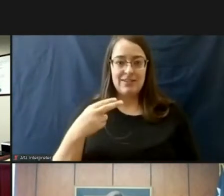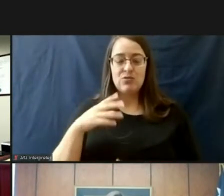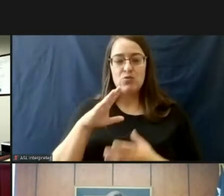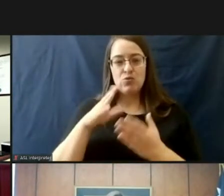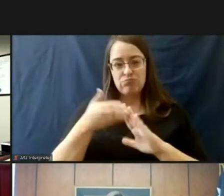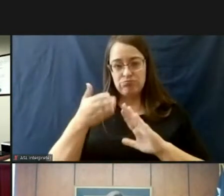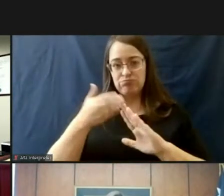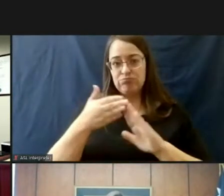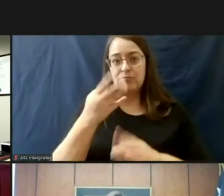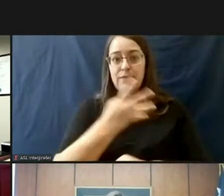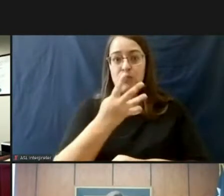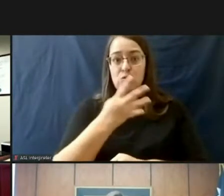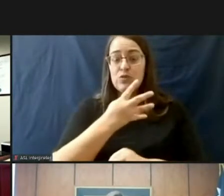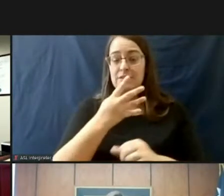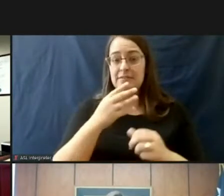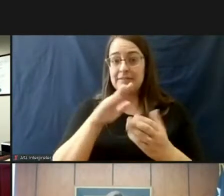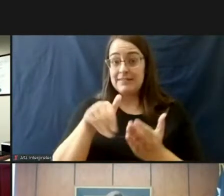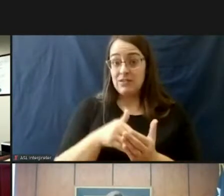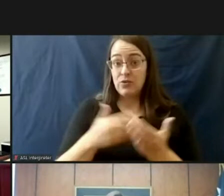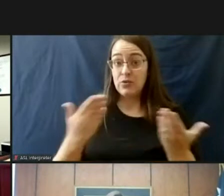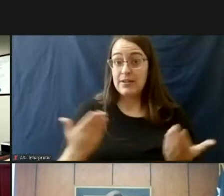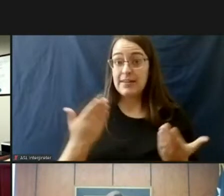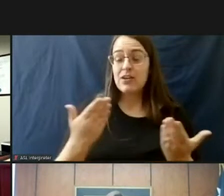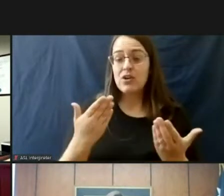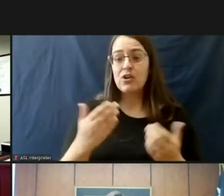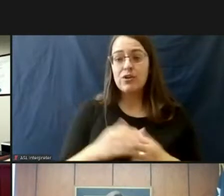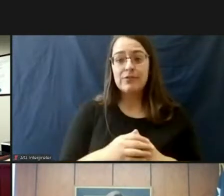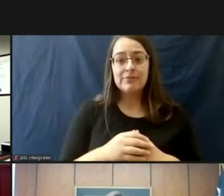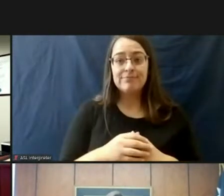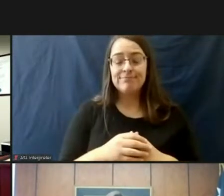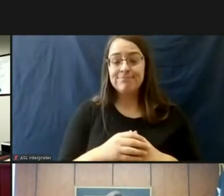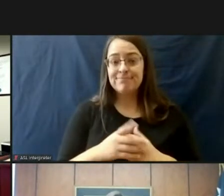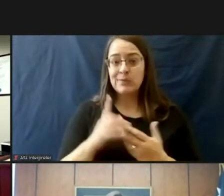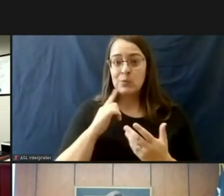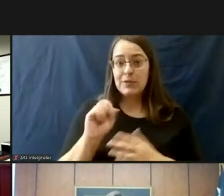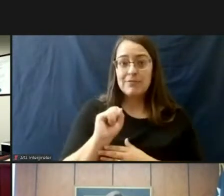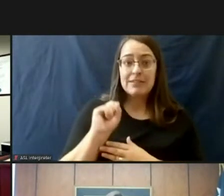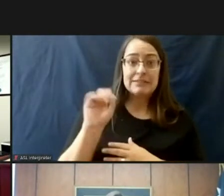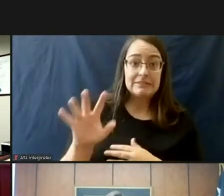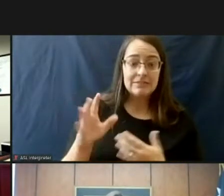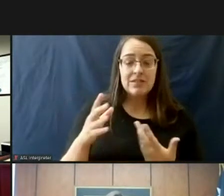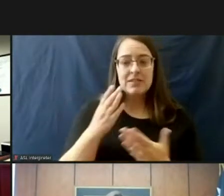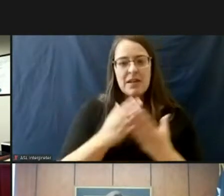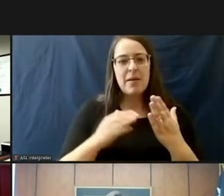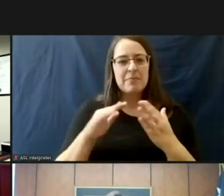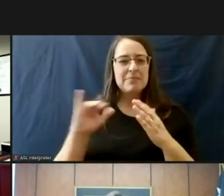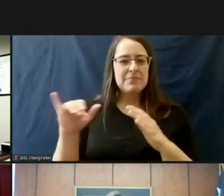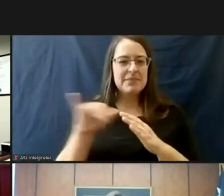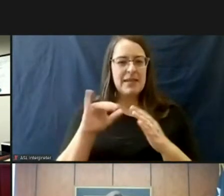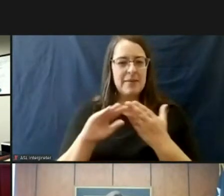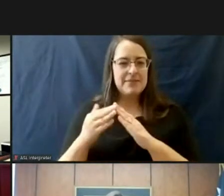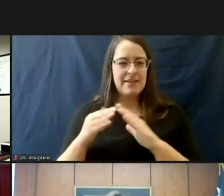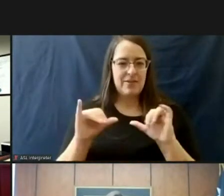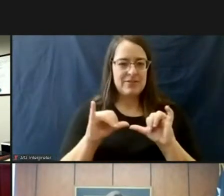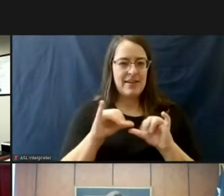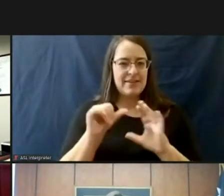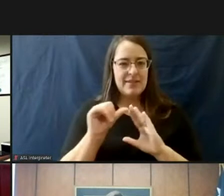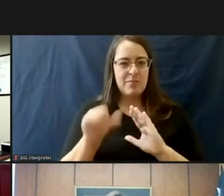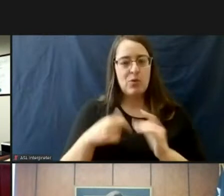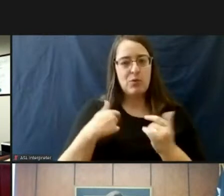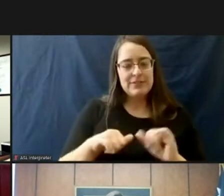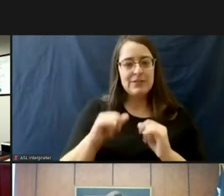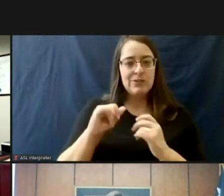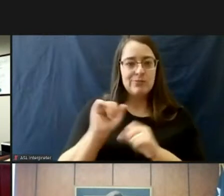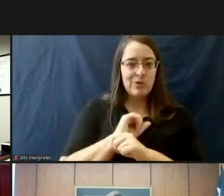number of cities across the state. Not a lot, but some that are similarly sized to Amarillo. So we're still working on that. Okay.